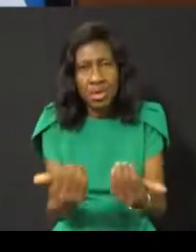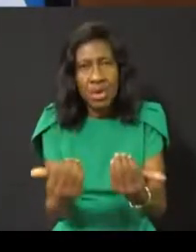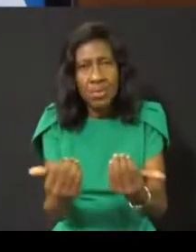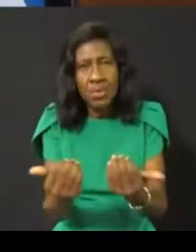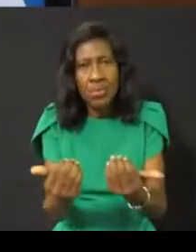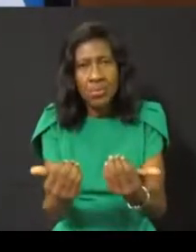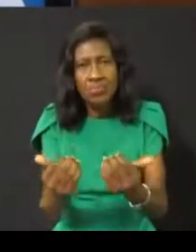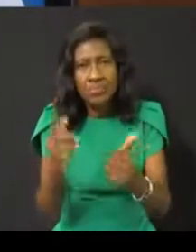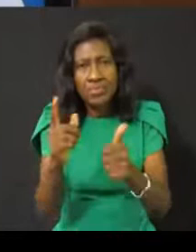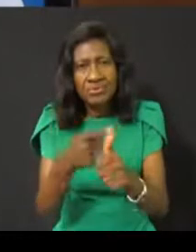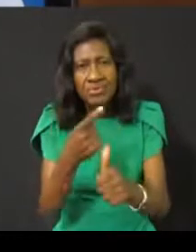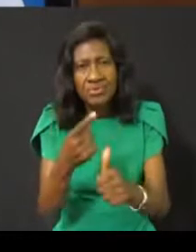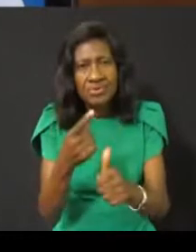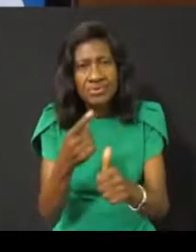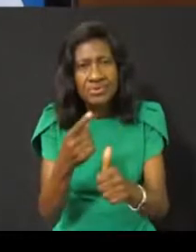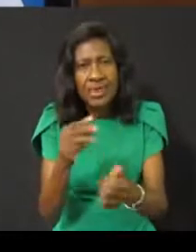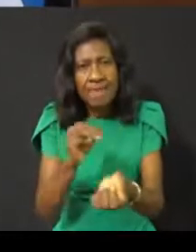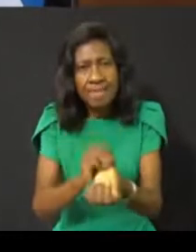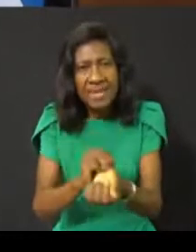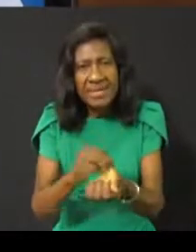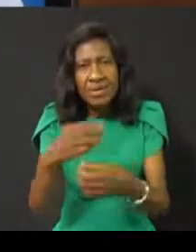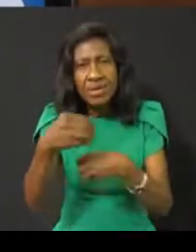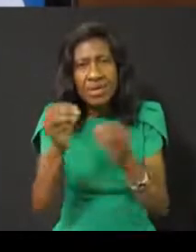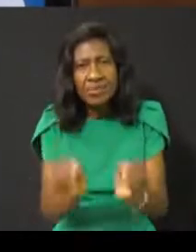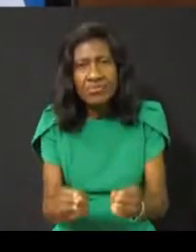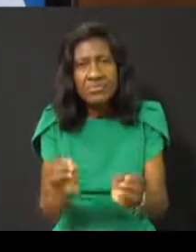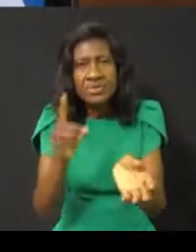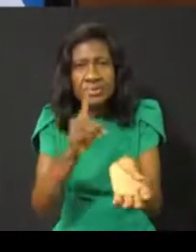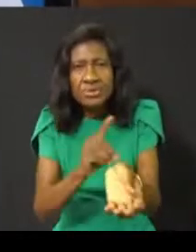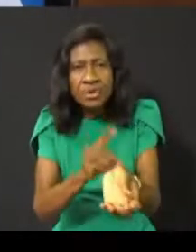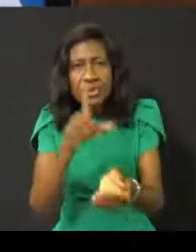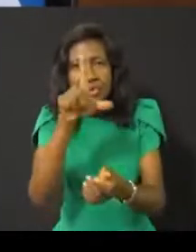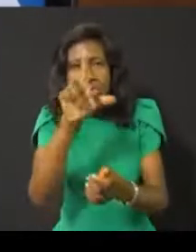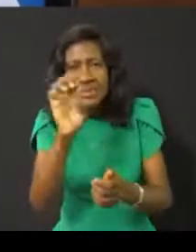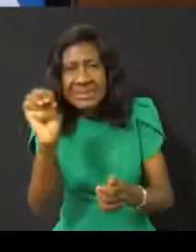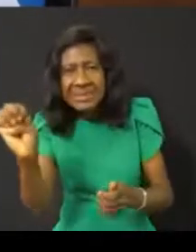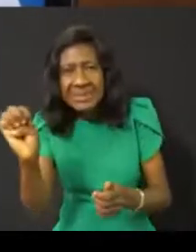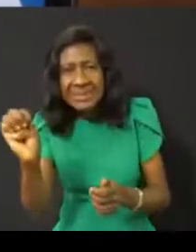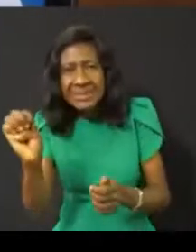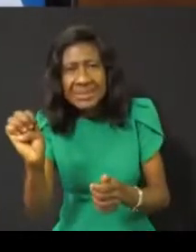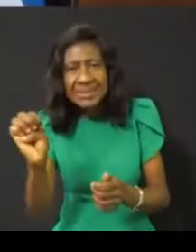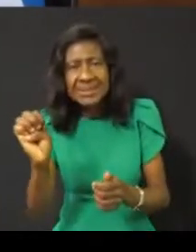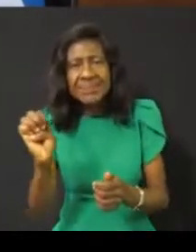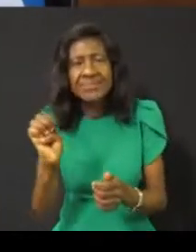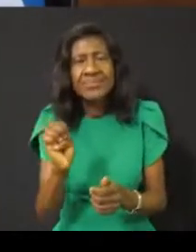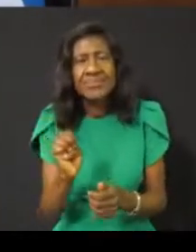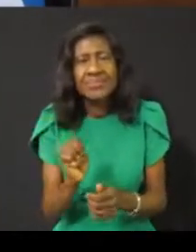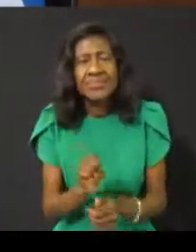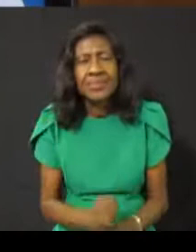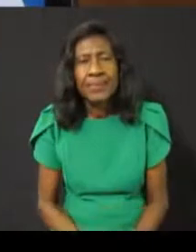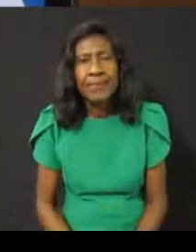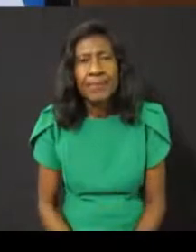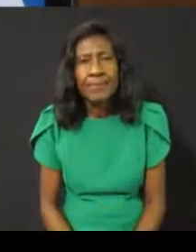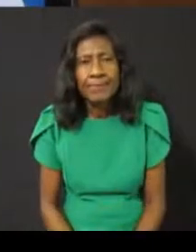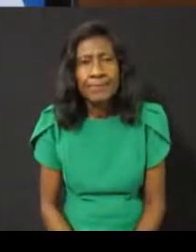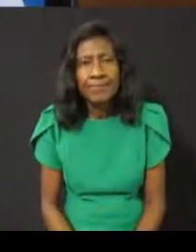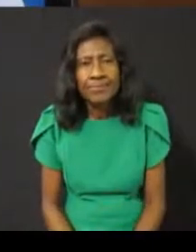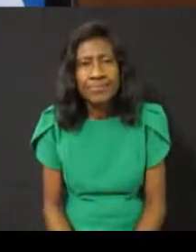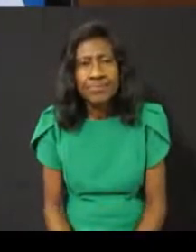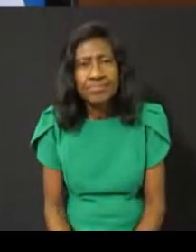to the Chief Medical Officer, Dr. John Lee, to get the latest update on COVID-19 in the Cayman